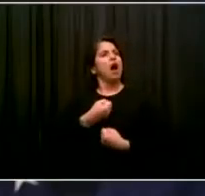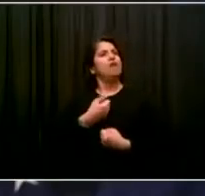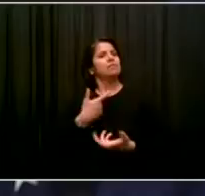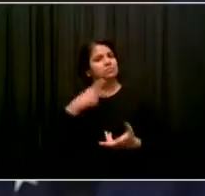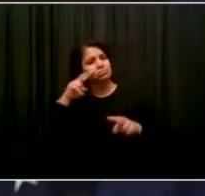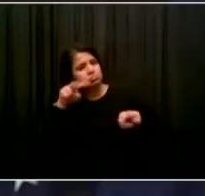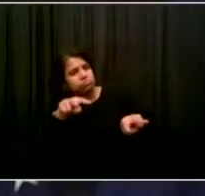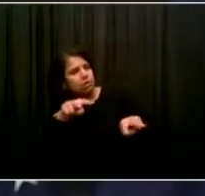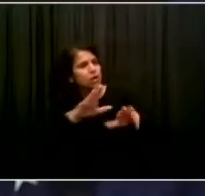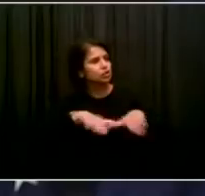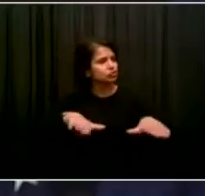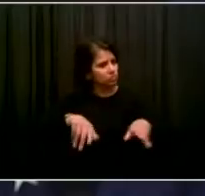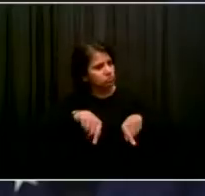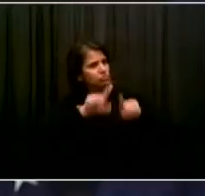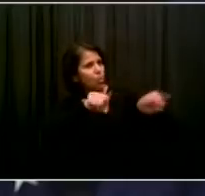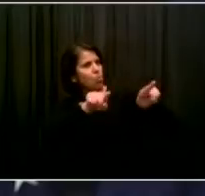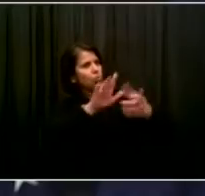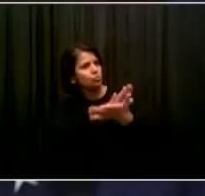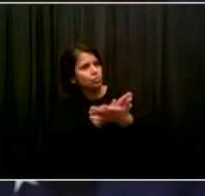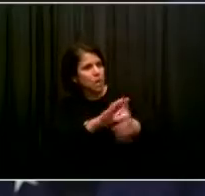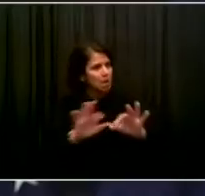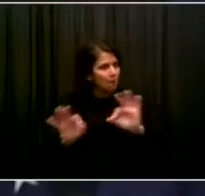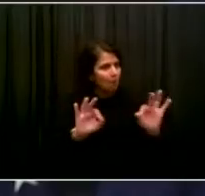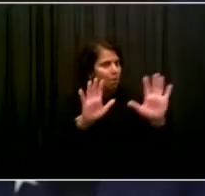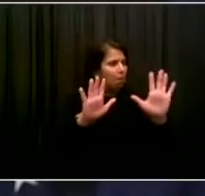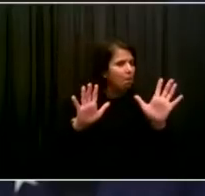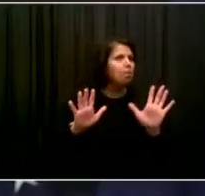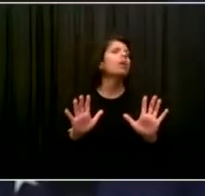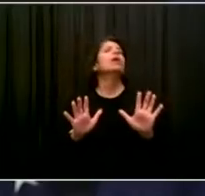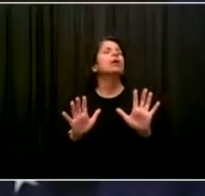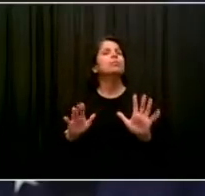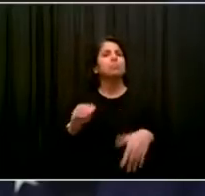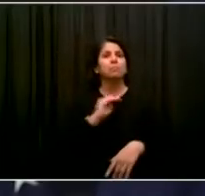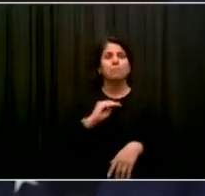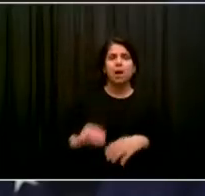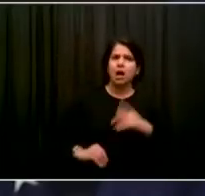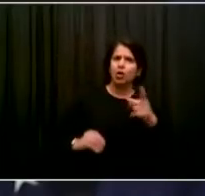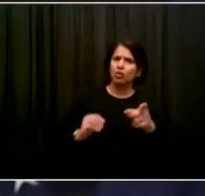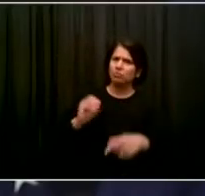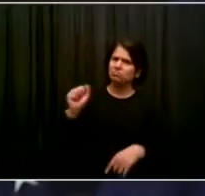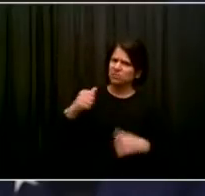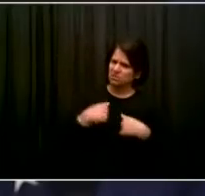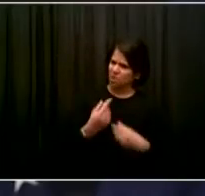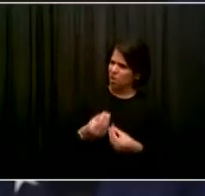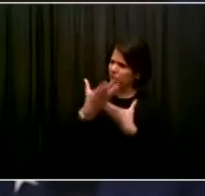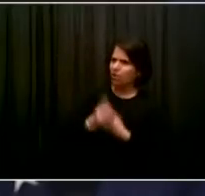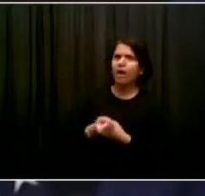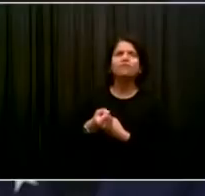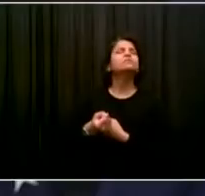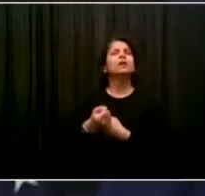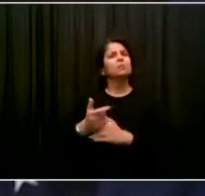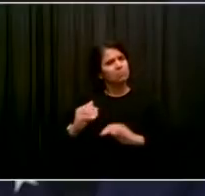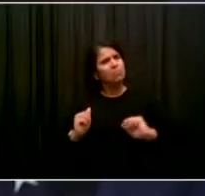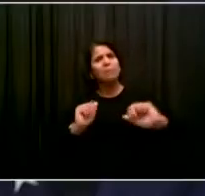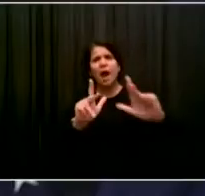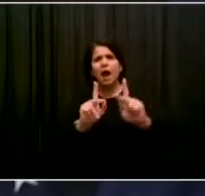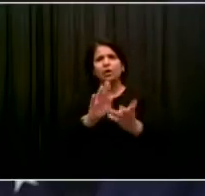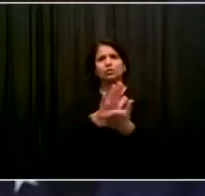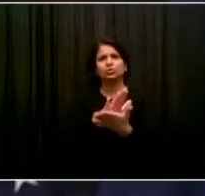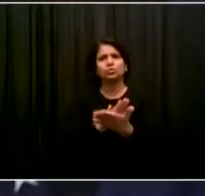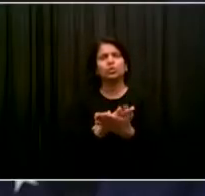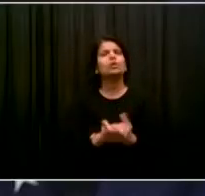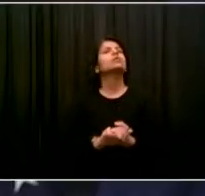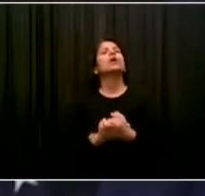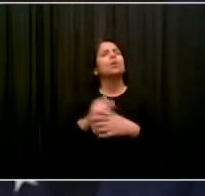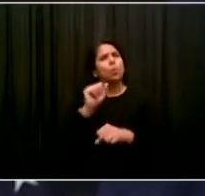to the science and the leadership of this administration and all the strategies that we have put in place in our schools. It's working. The